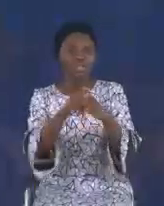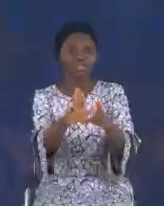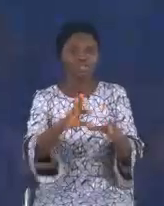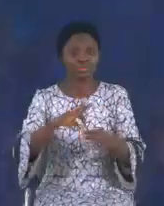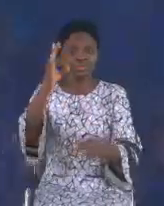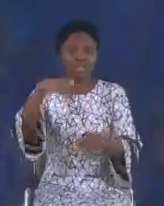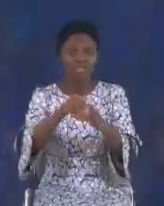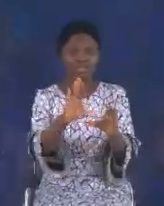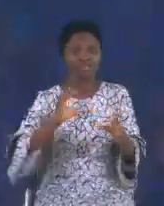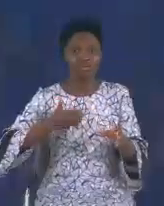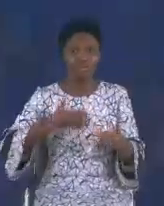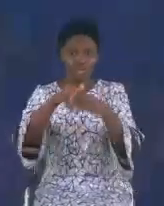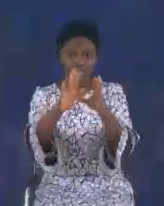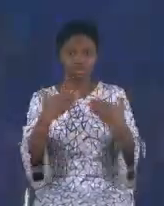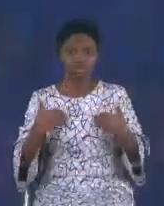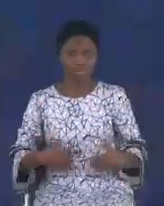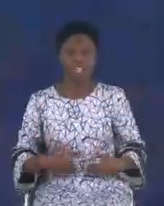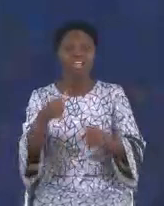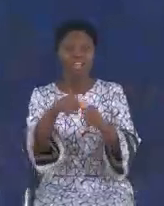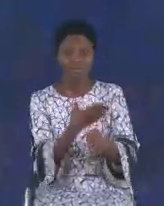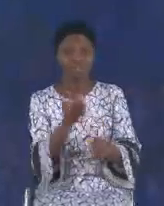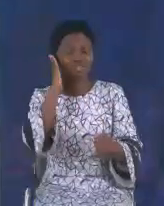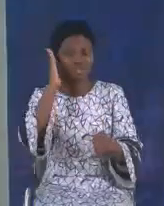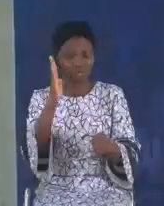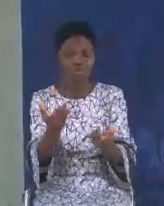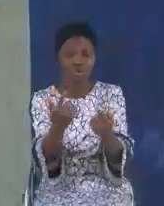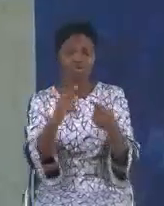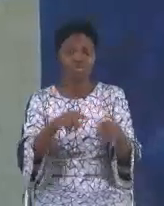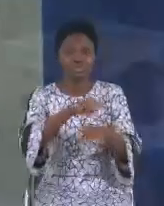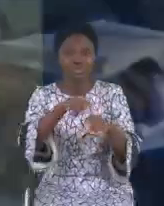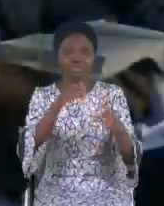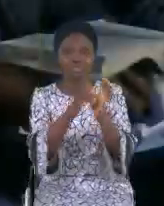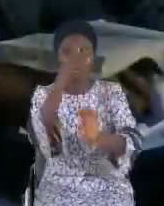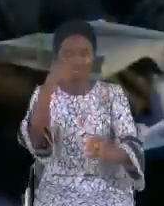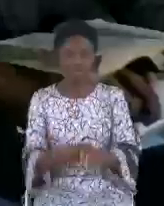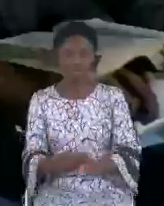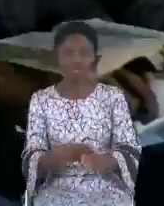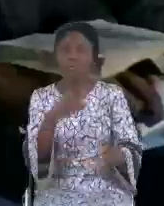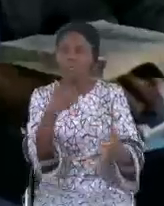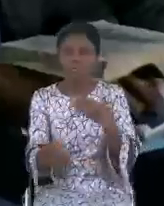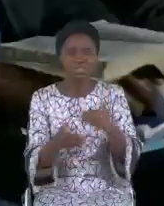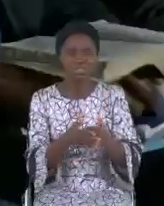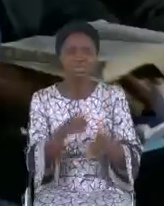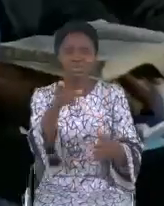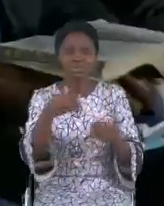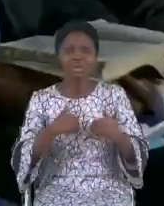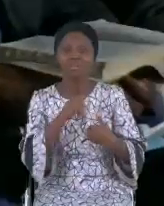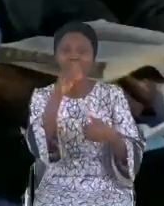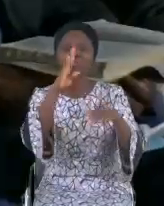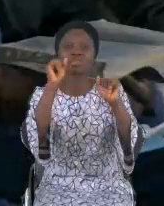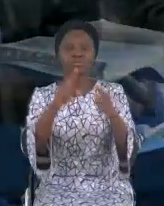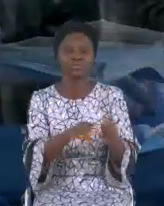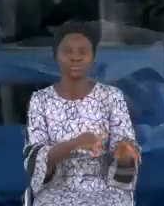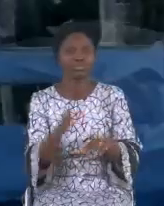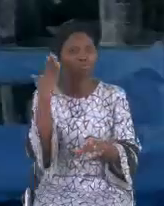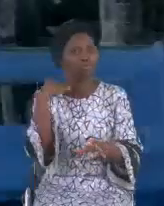body, everything will come to normal. Whatever you have not been able to do by yourself,